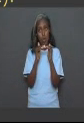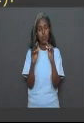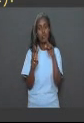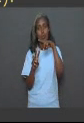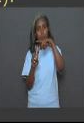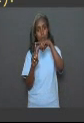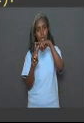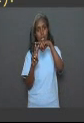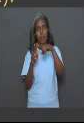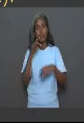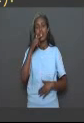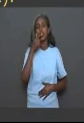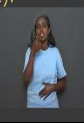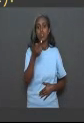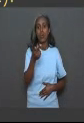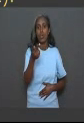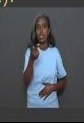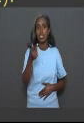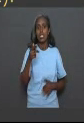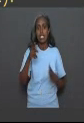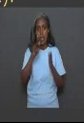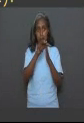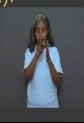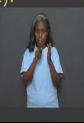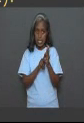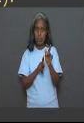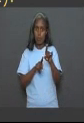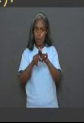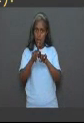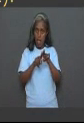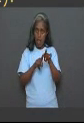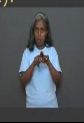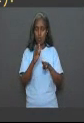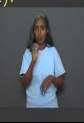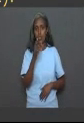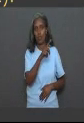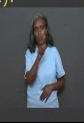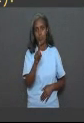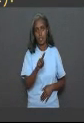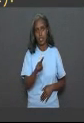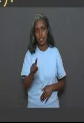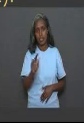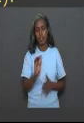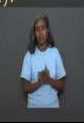to pi is called the principal argument of z.